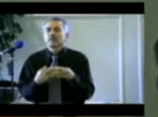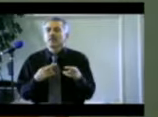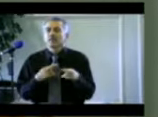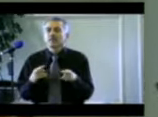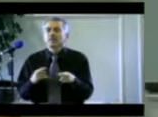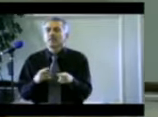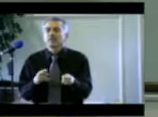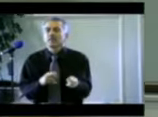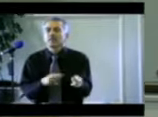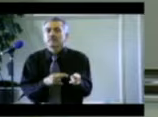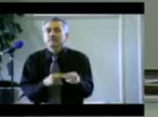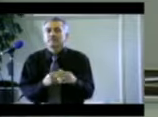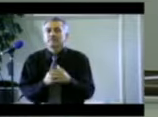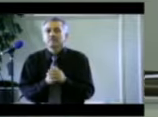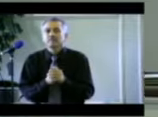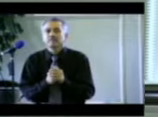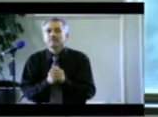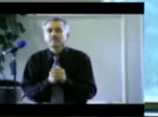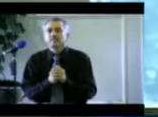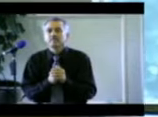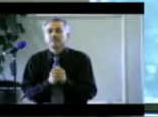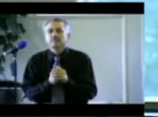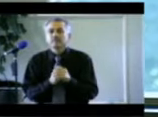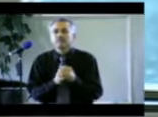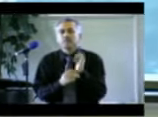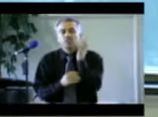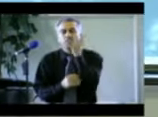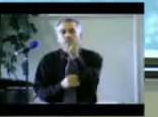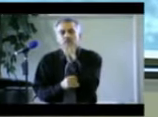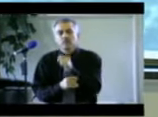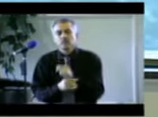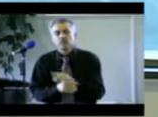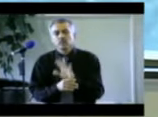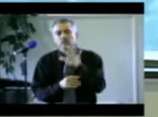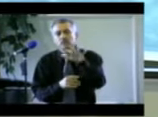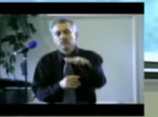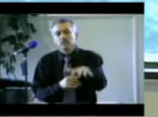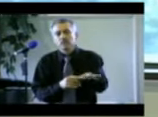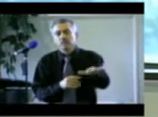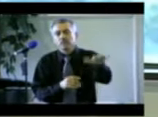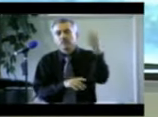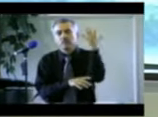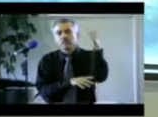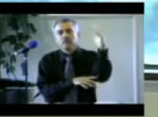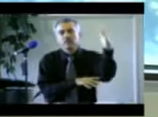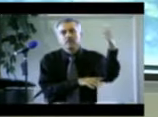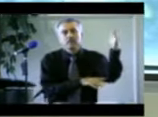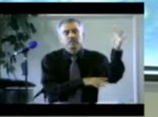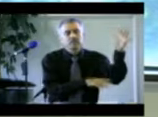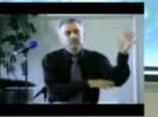luscious. Wheat fields and trees.